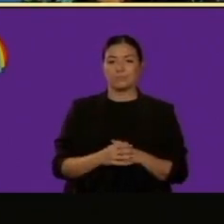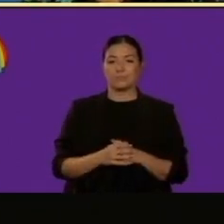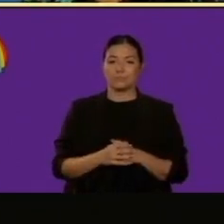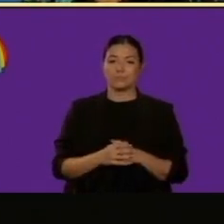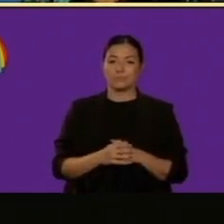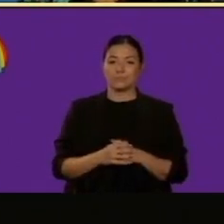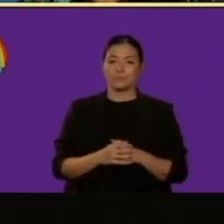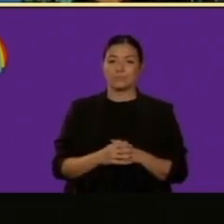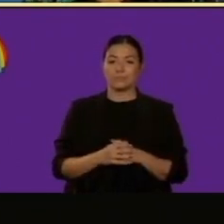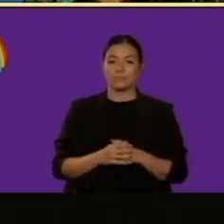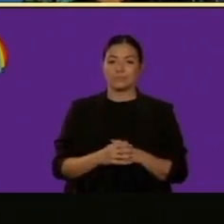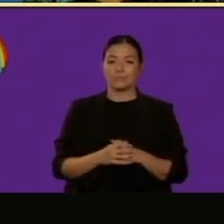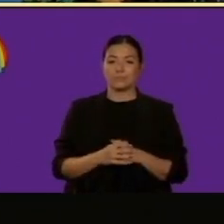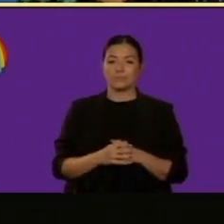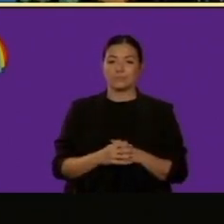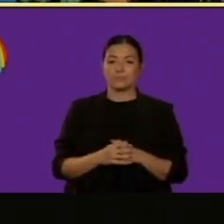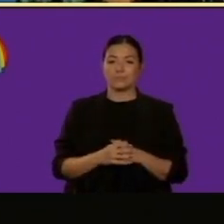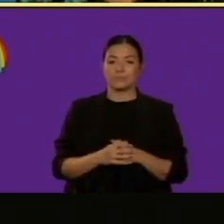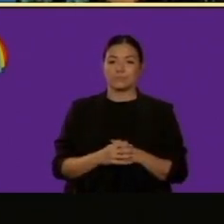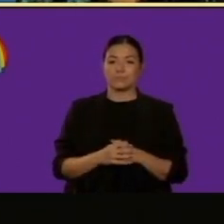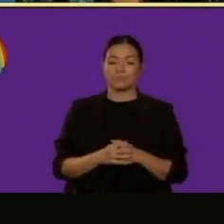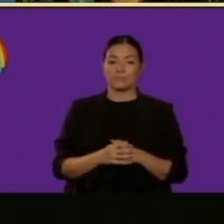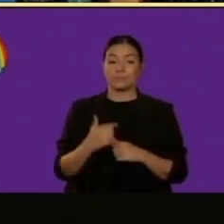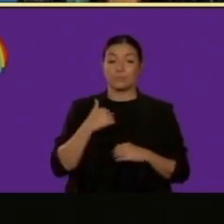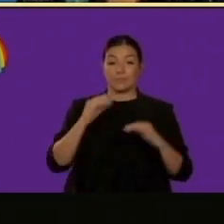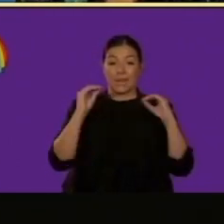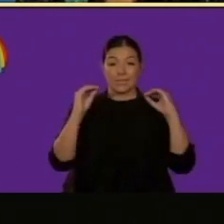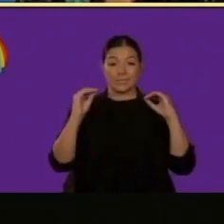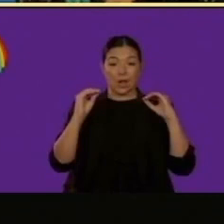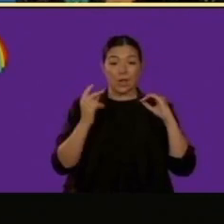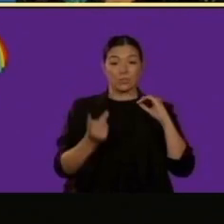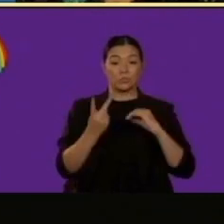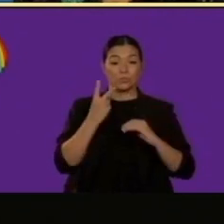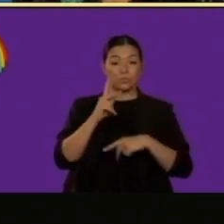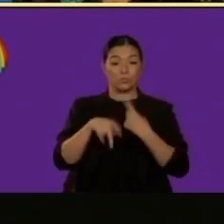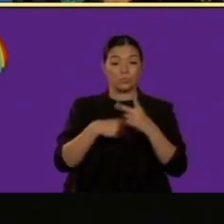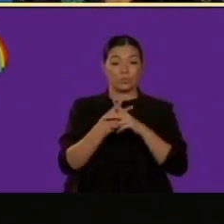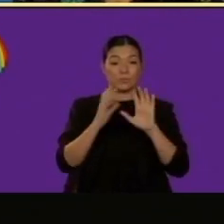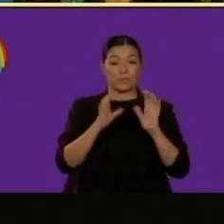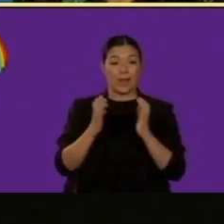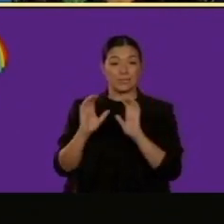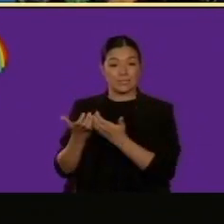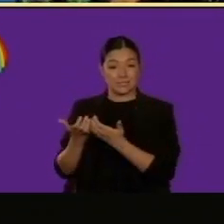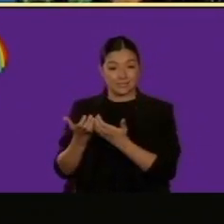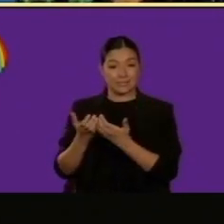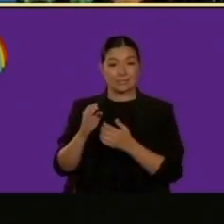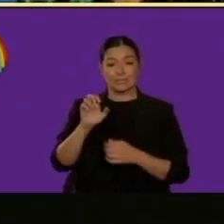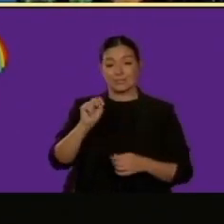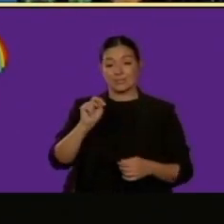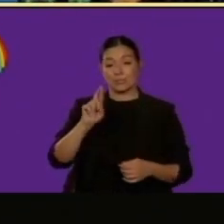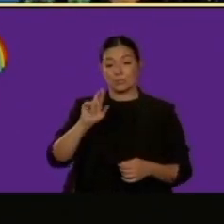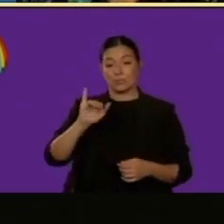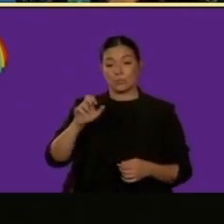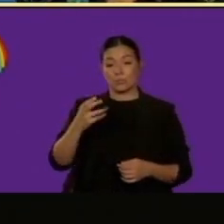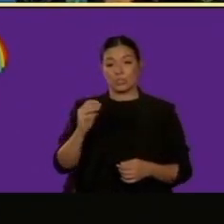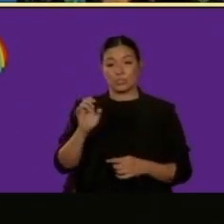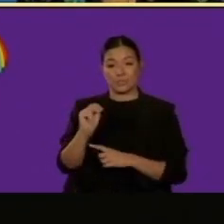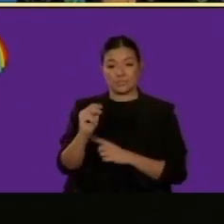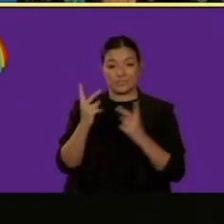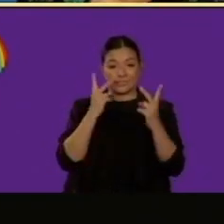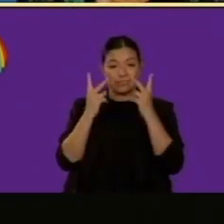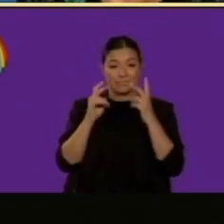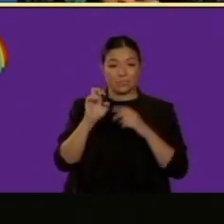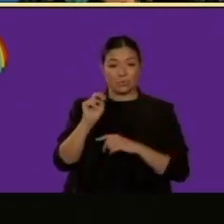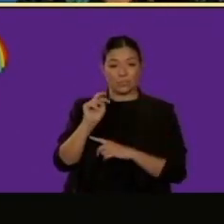podían school, I tomar mean, durante COVID. the Así que students permitieron couldn't que take todos the puedan test because of tomar. the COVID, so everyone took the class.